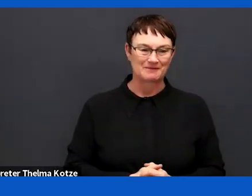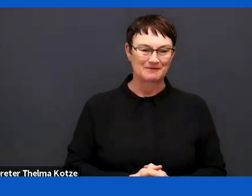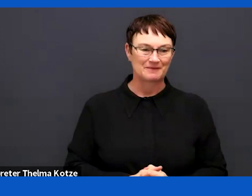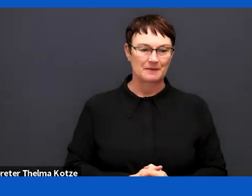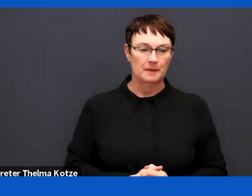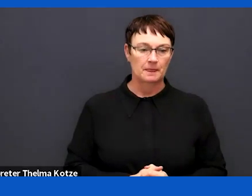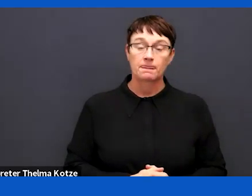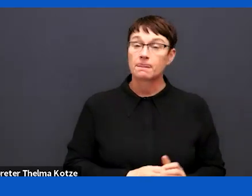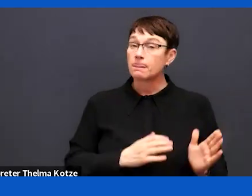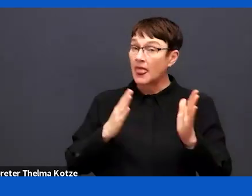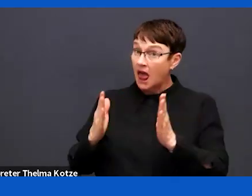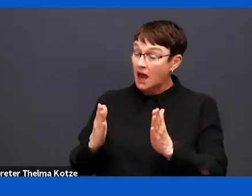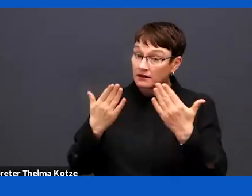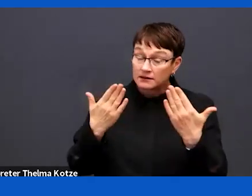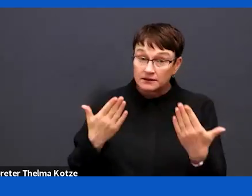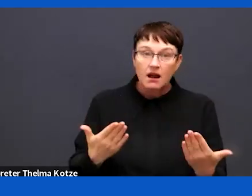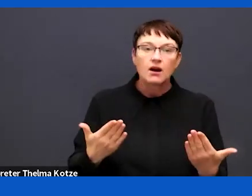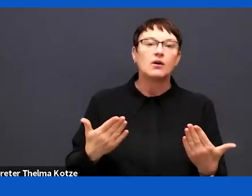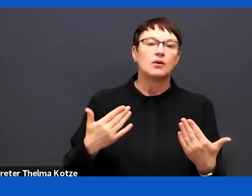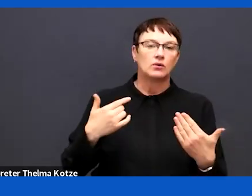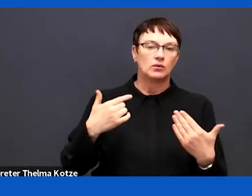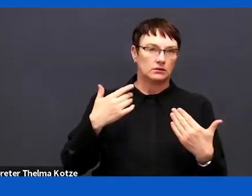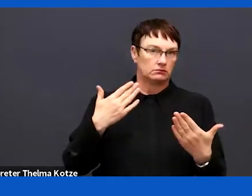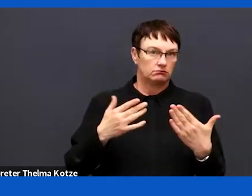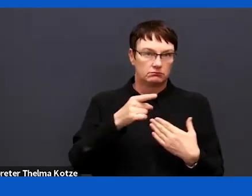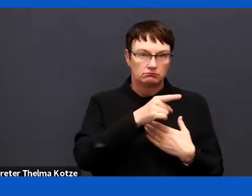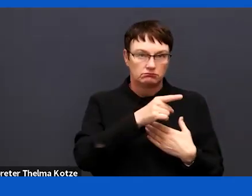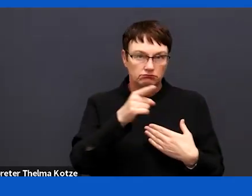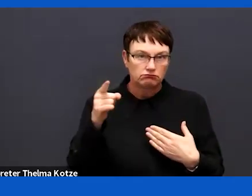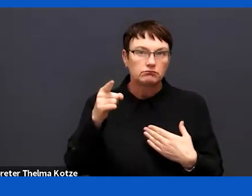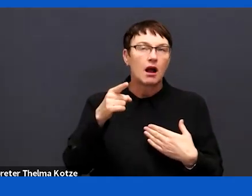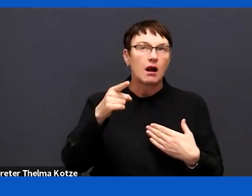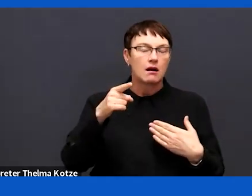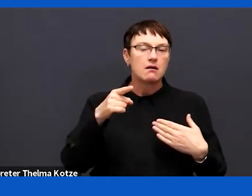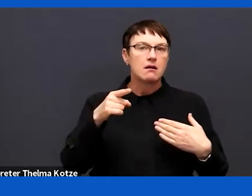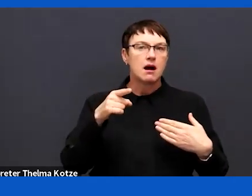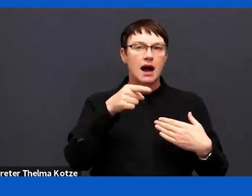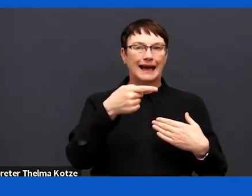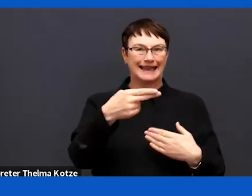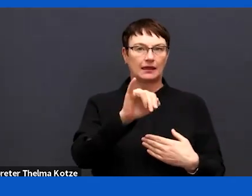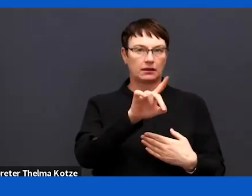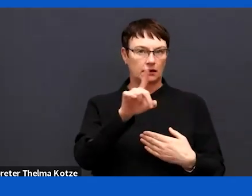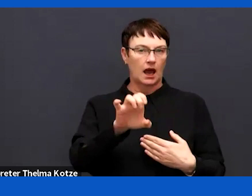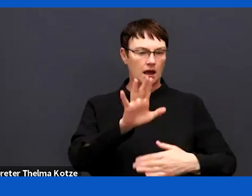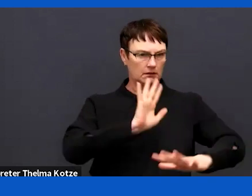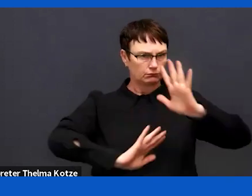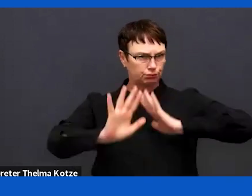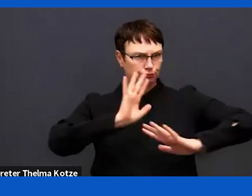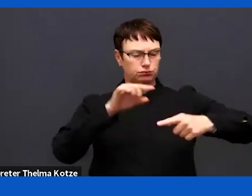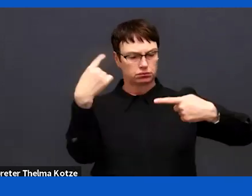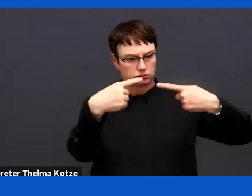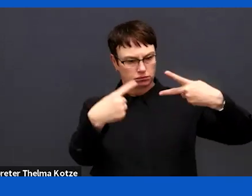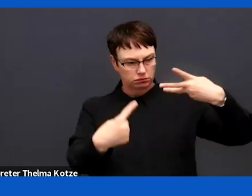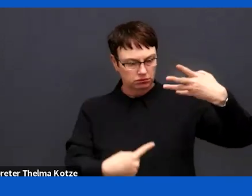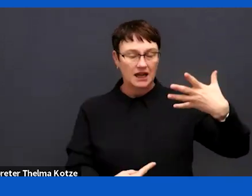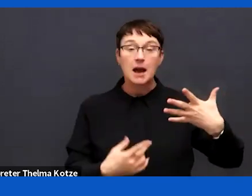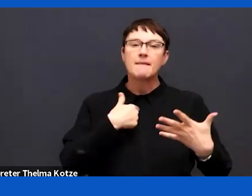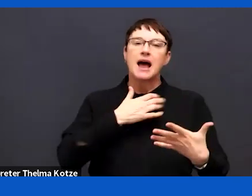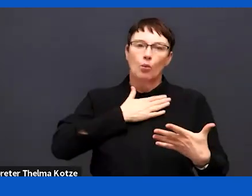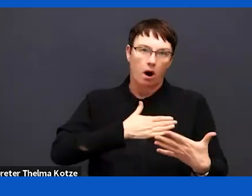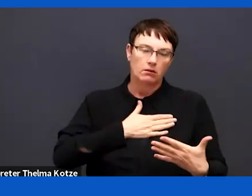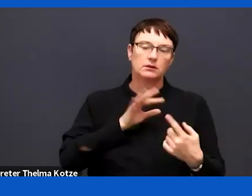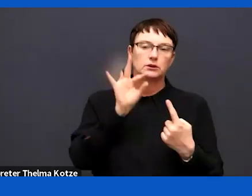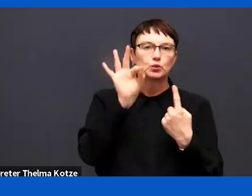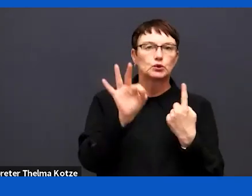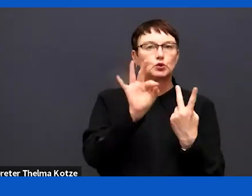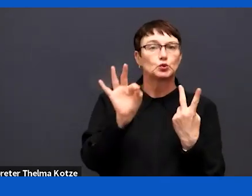So now let's see, you have already stated what we should think about AI, but I'll ask the question to the other panelists as well. Yeah. Anyway, so